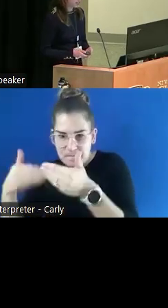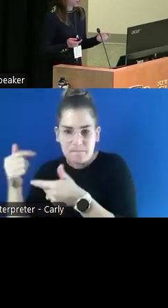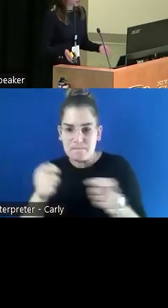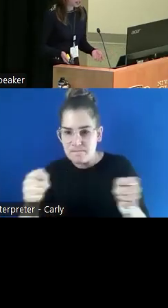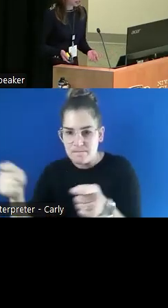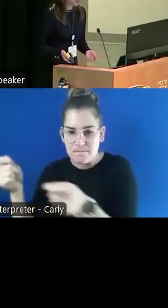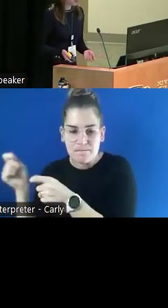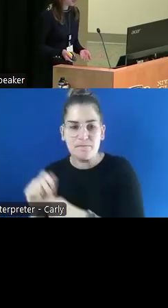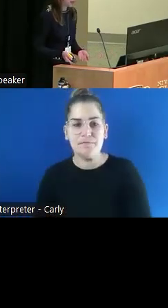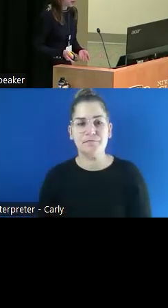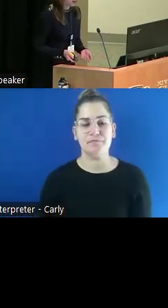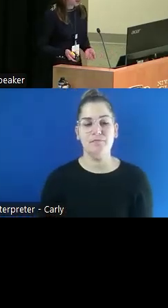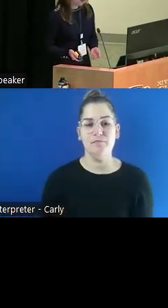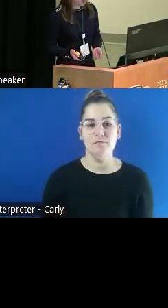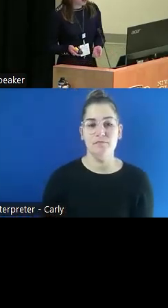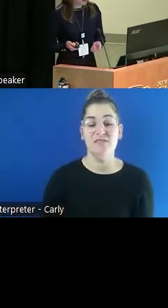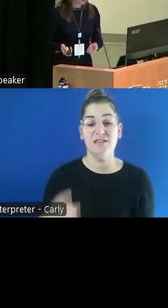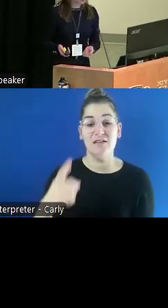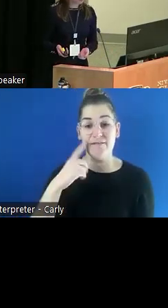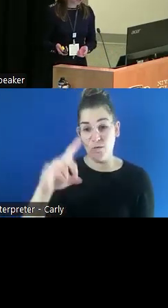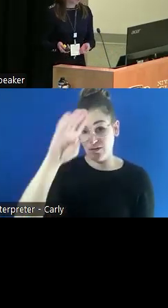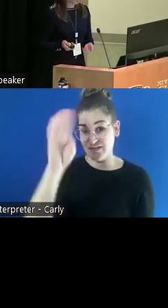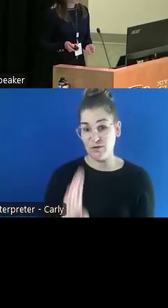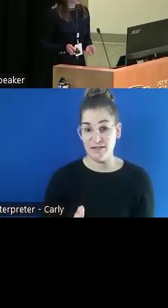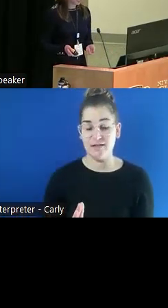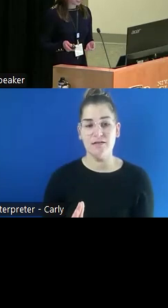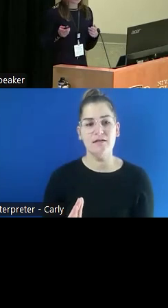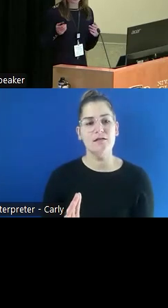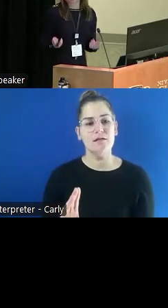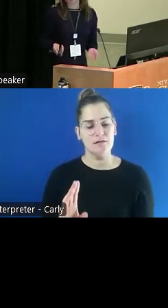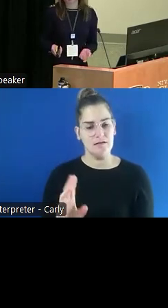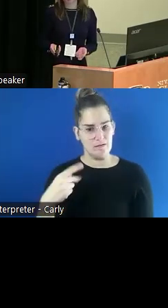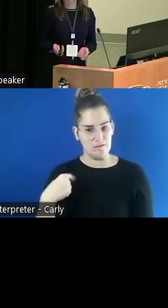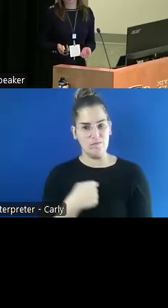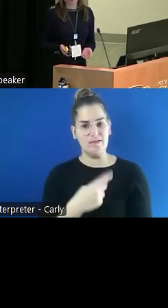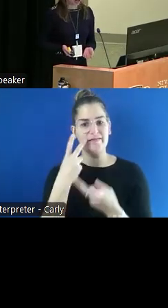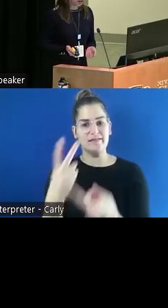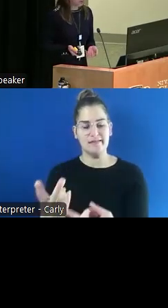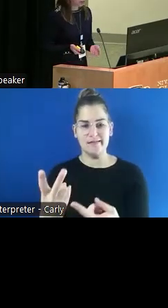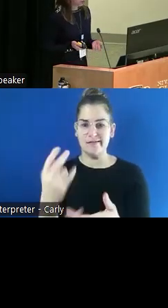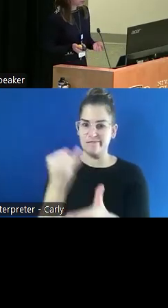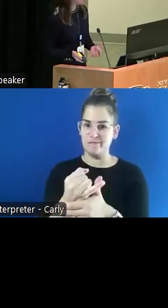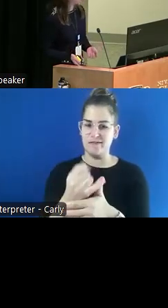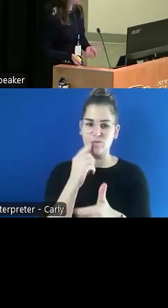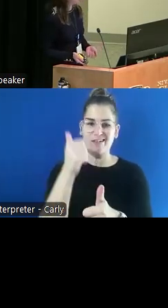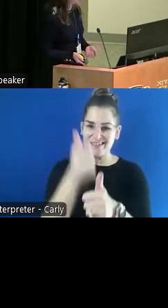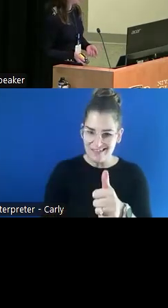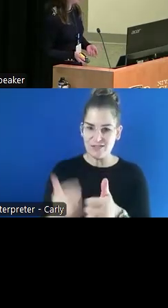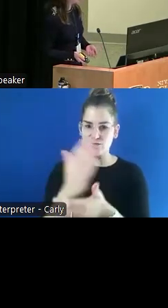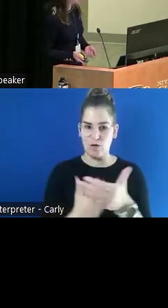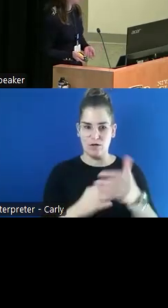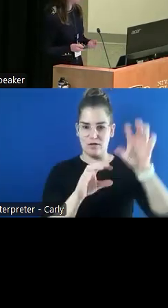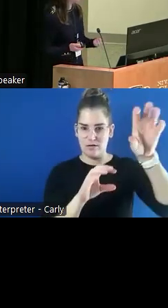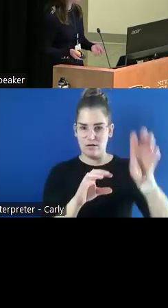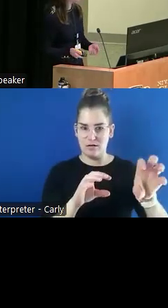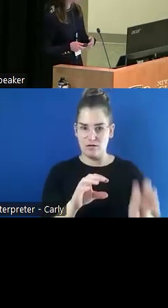In schizophrenia, there have been observed impairments at each stage of this model of motivated action.